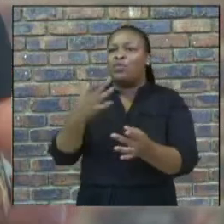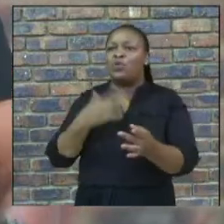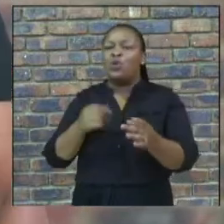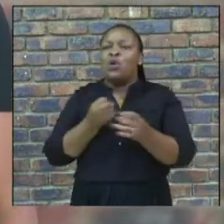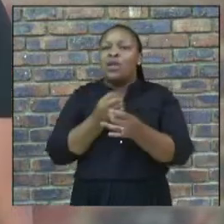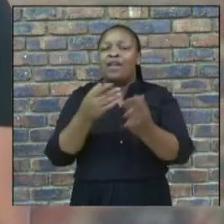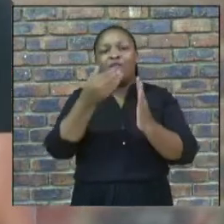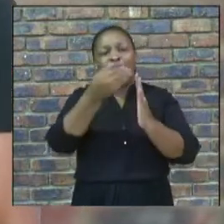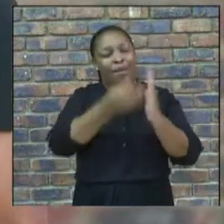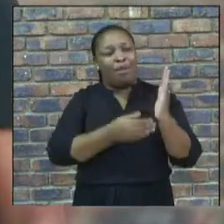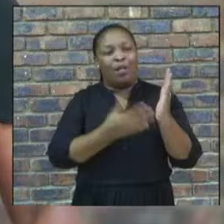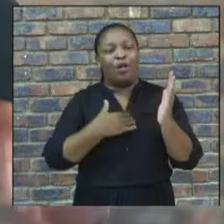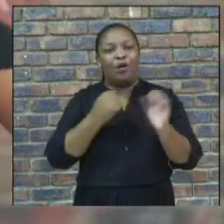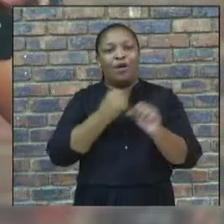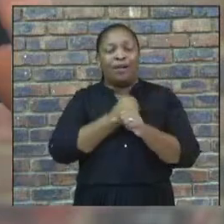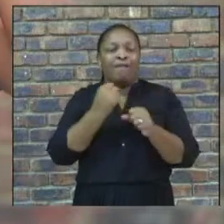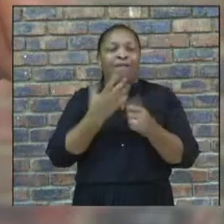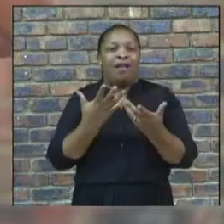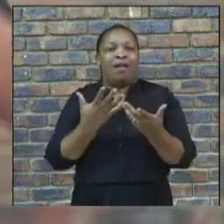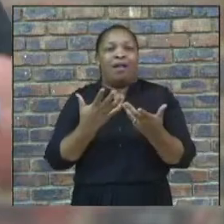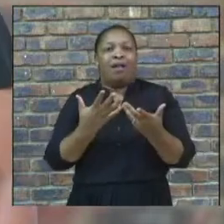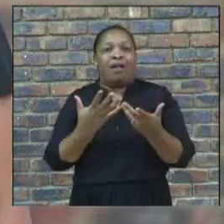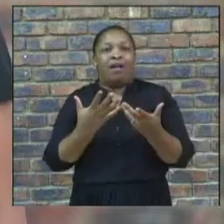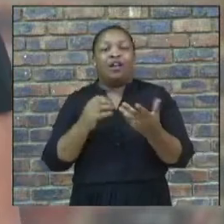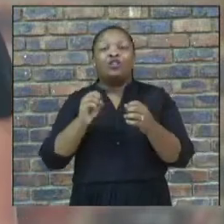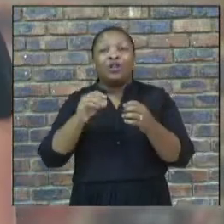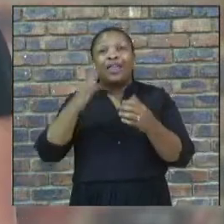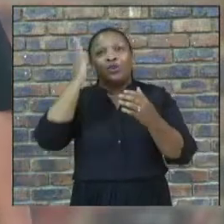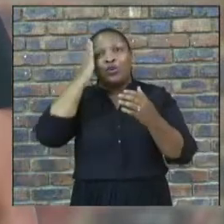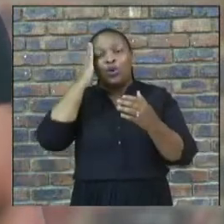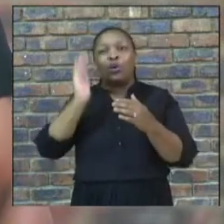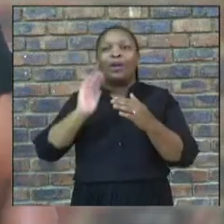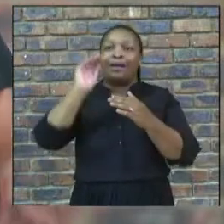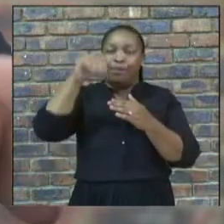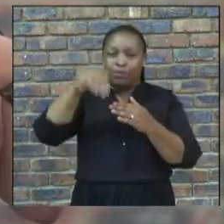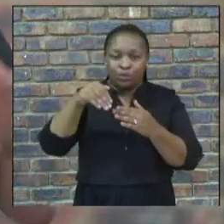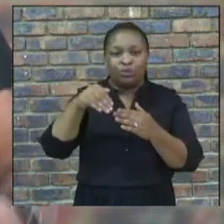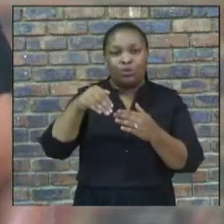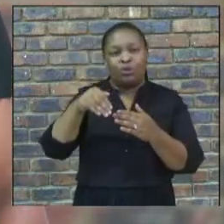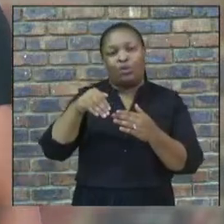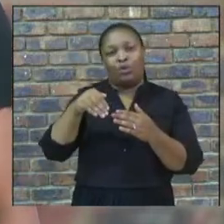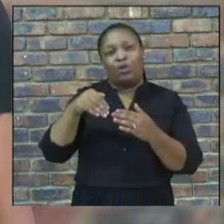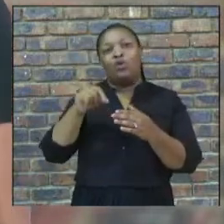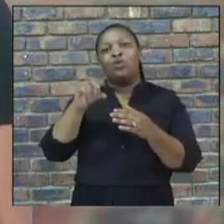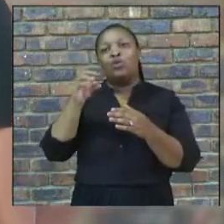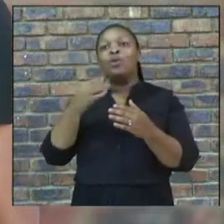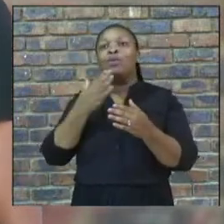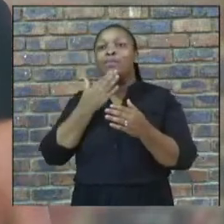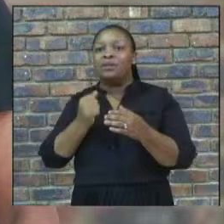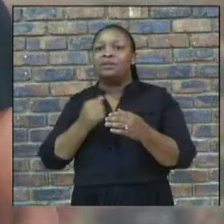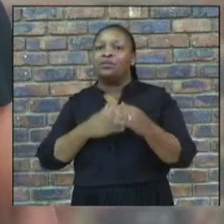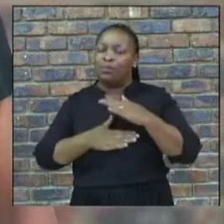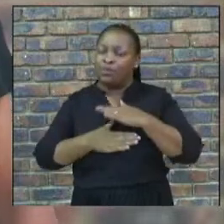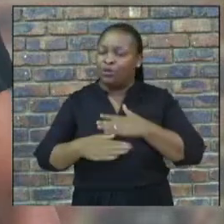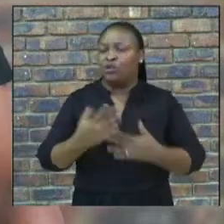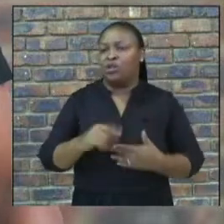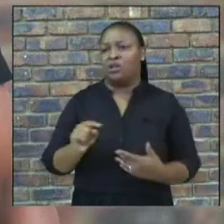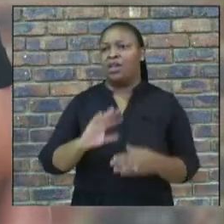to explain again, so that even for tomorrow's purpose, you must have an appreciation of these